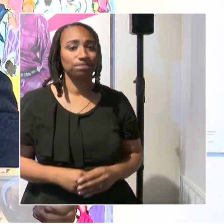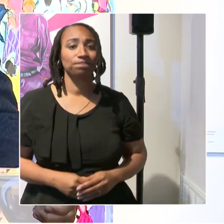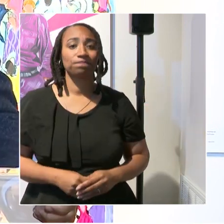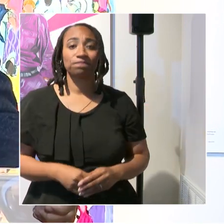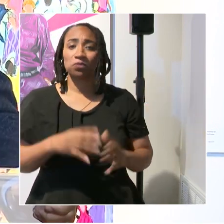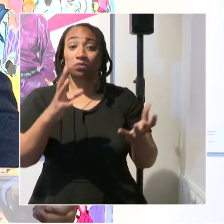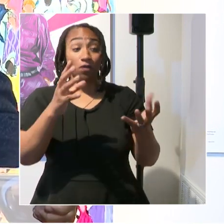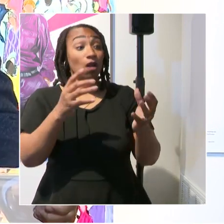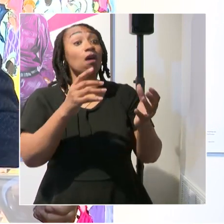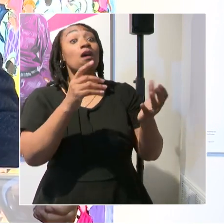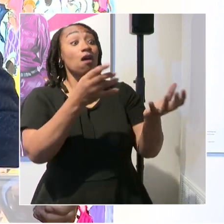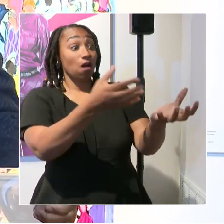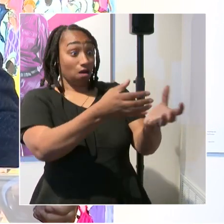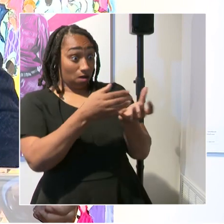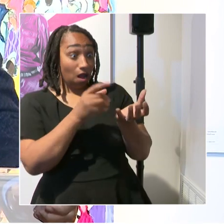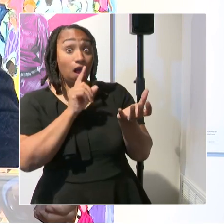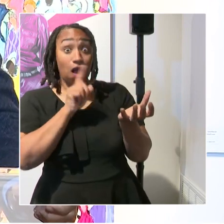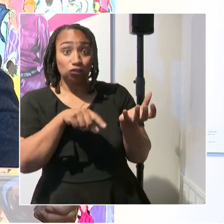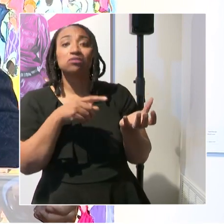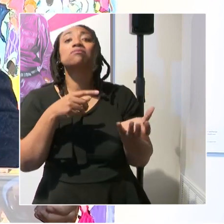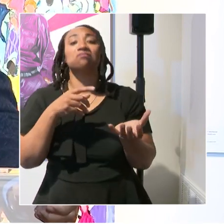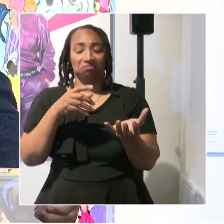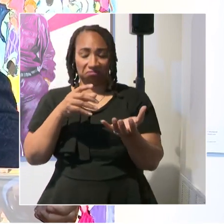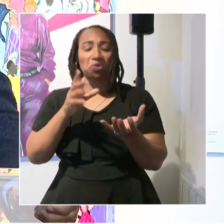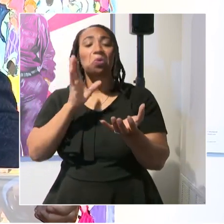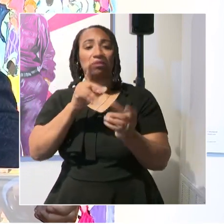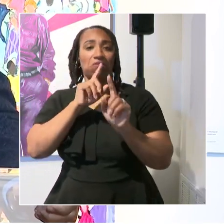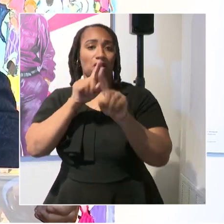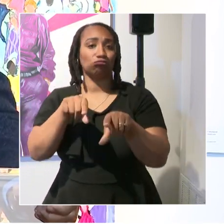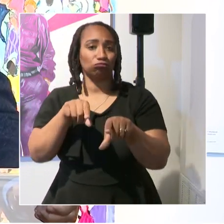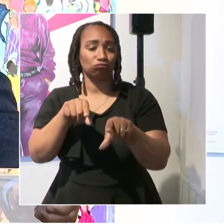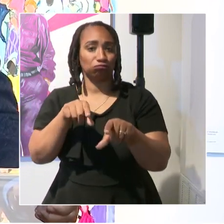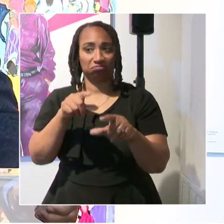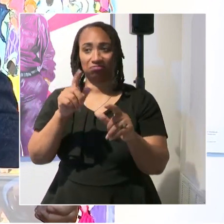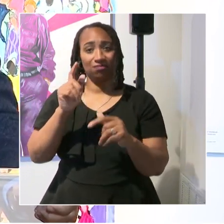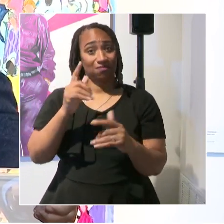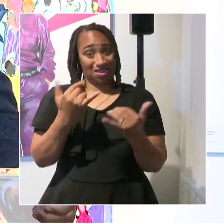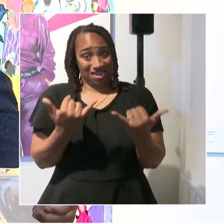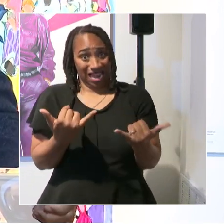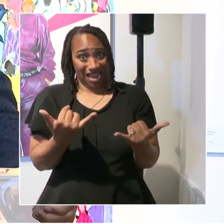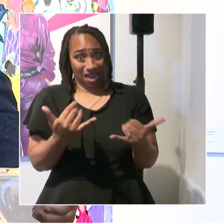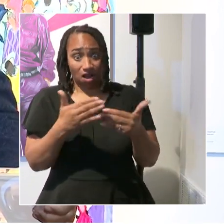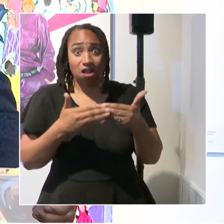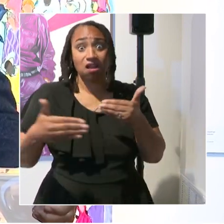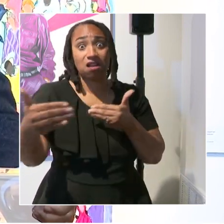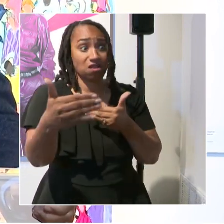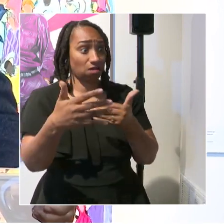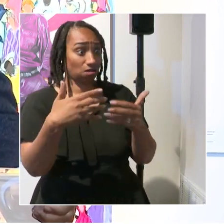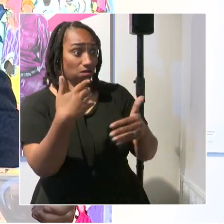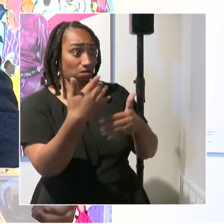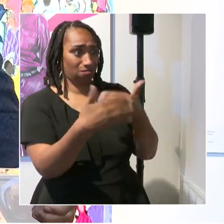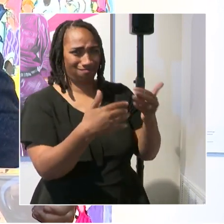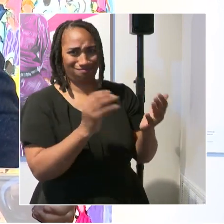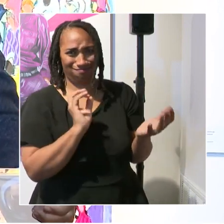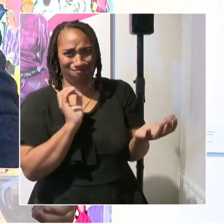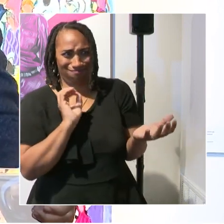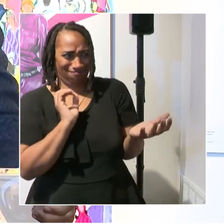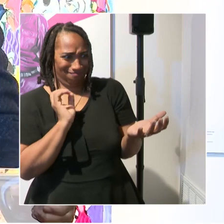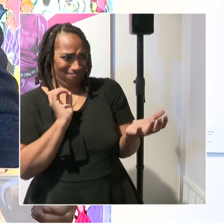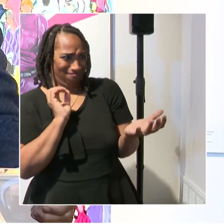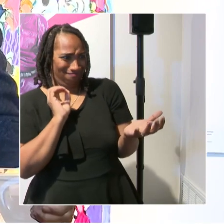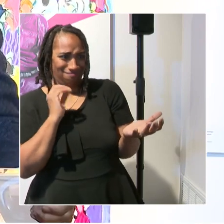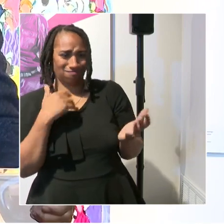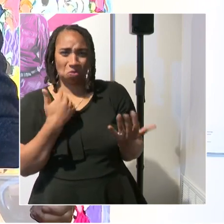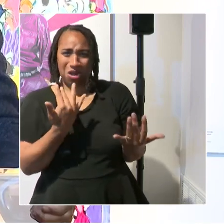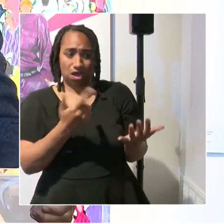will be answered at a later date. But I don't want to preempt a very important process at this point, Mark. I appreciate the question, but I don't think